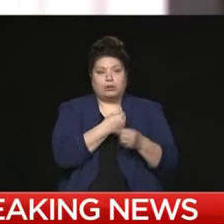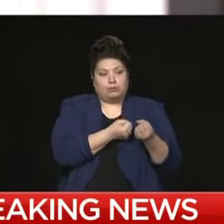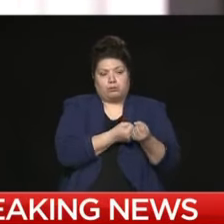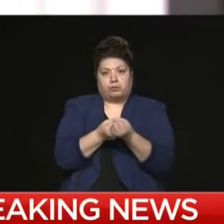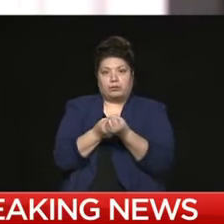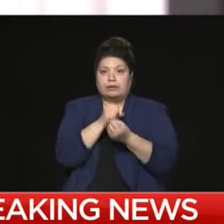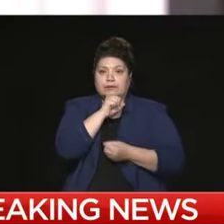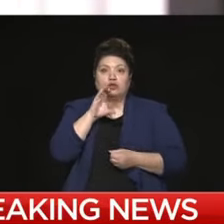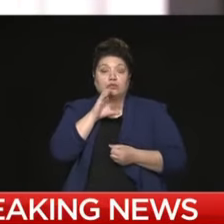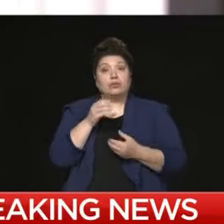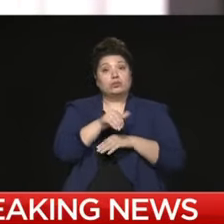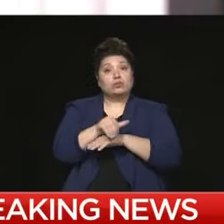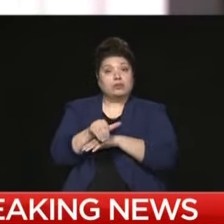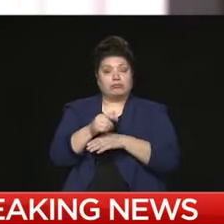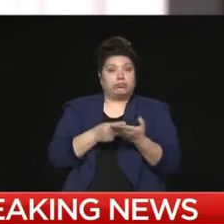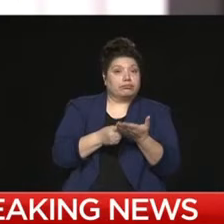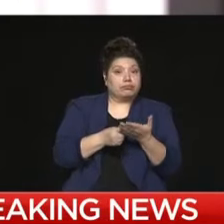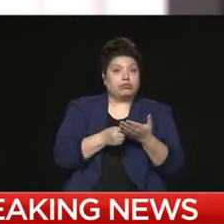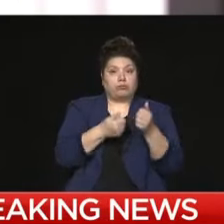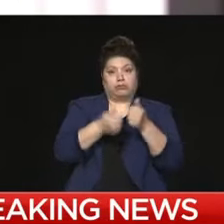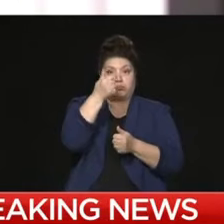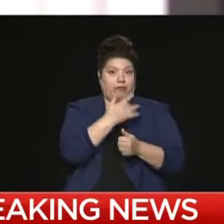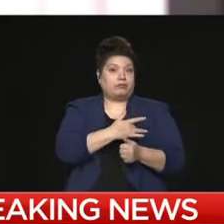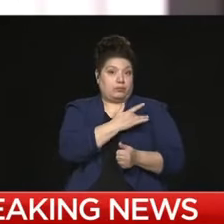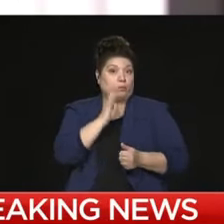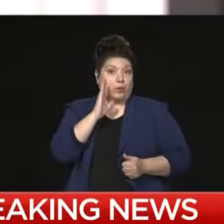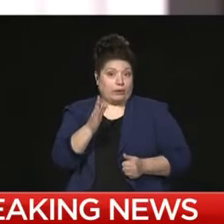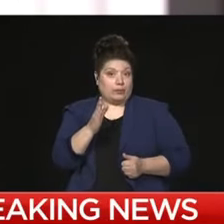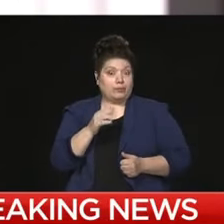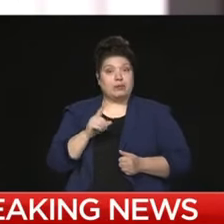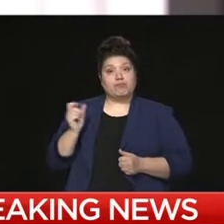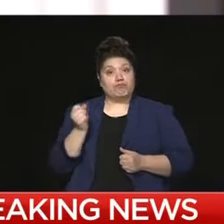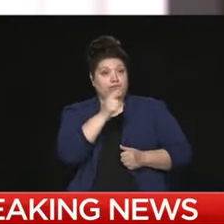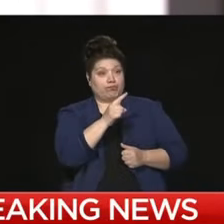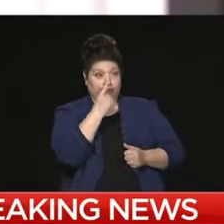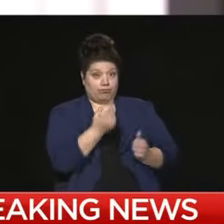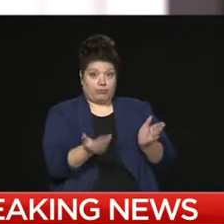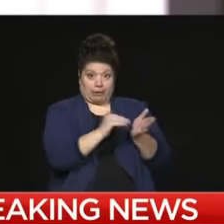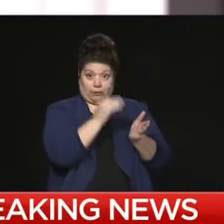talking with the premiers about tonight. Okay. Les modèles.